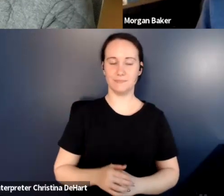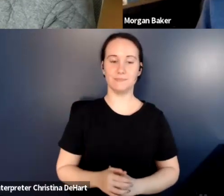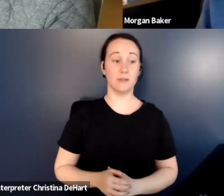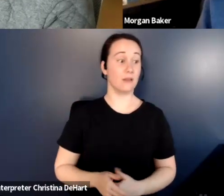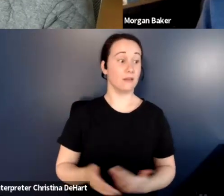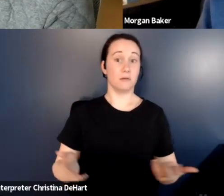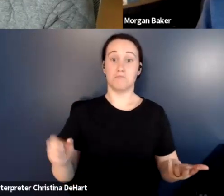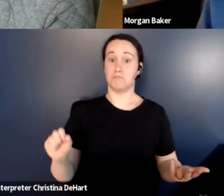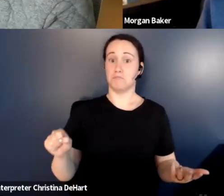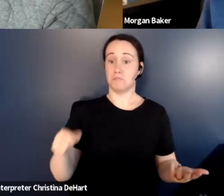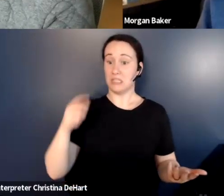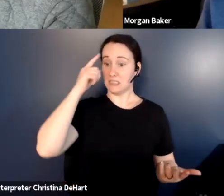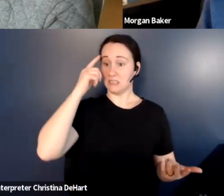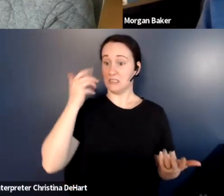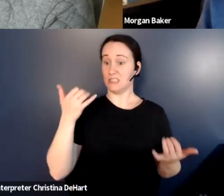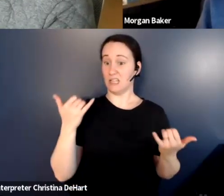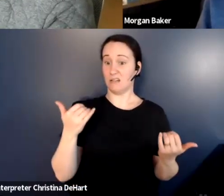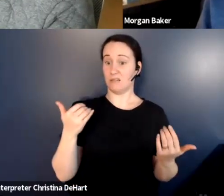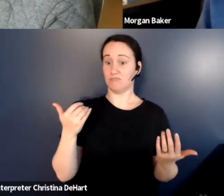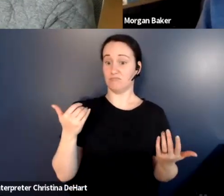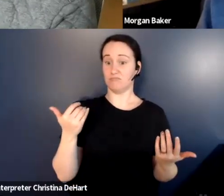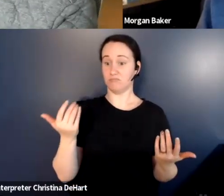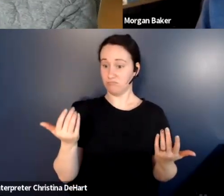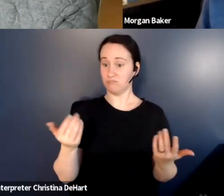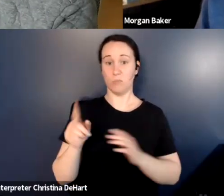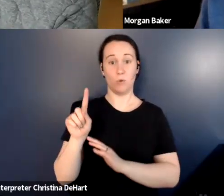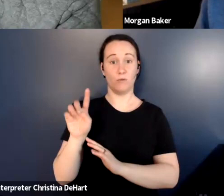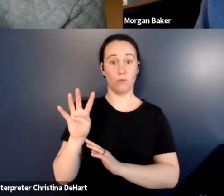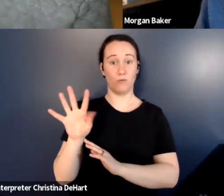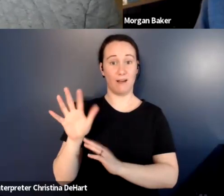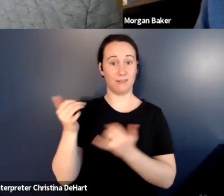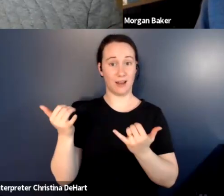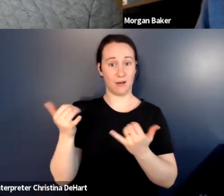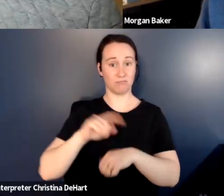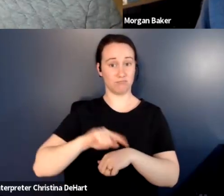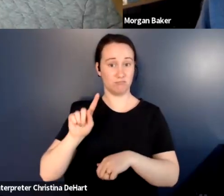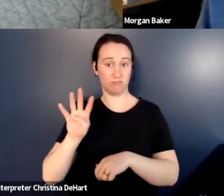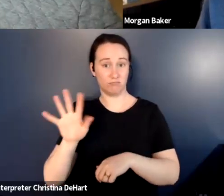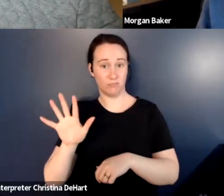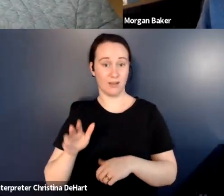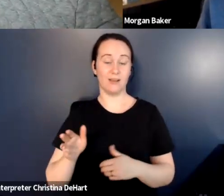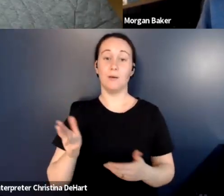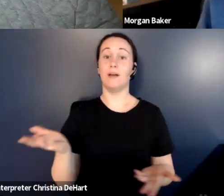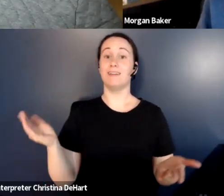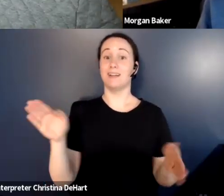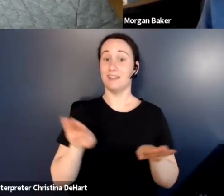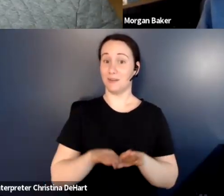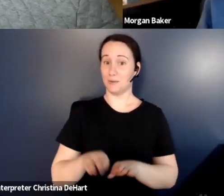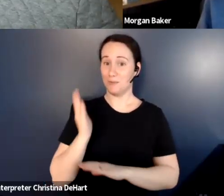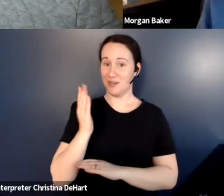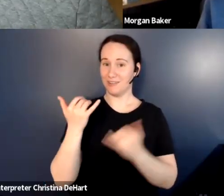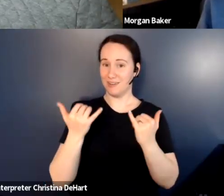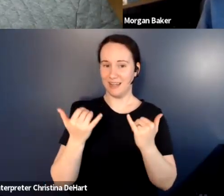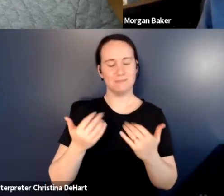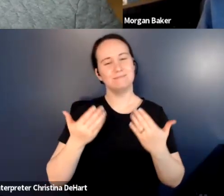Yeah, and I think we are at quarter of, so we're gonna come to a close for this presentation for today. But I do want